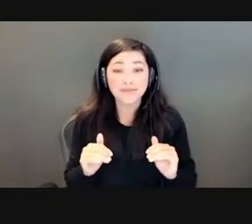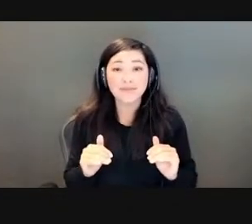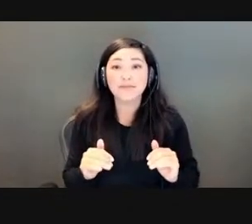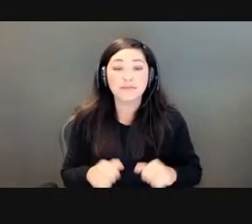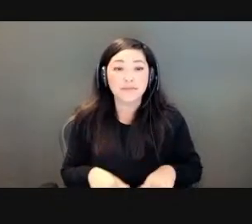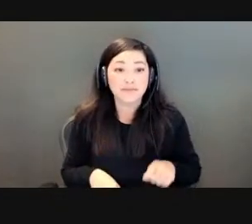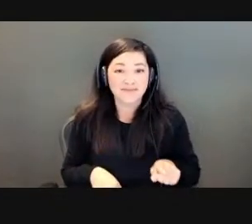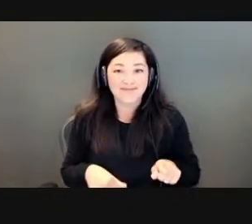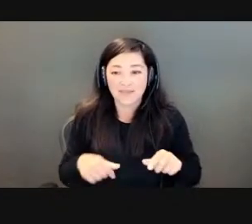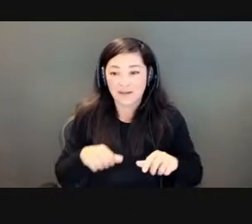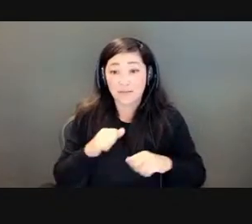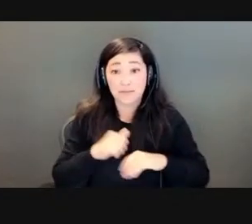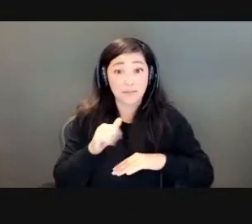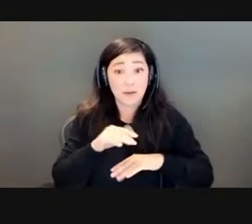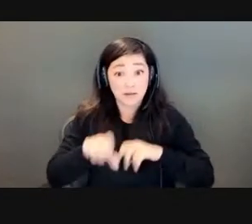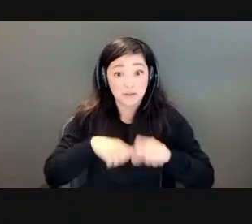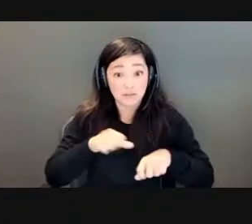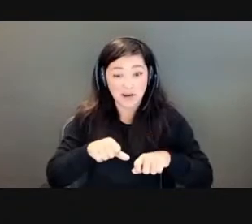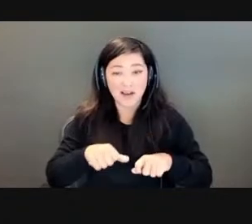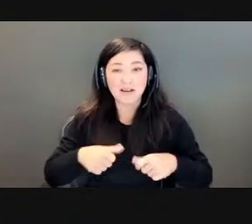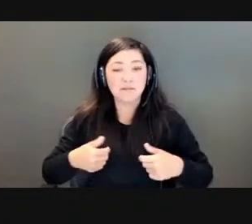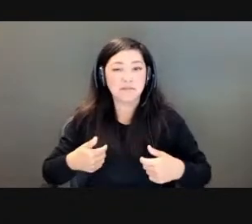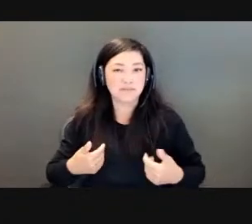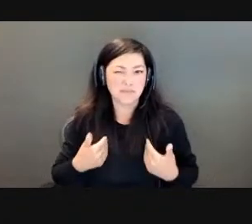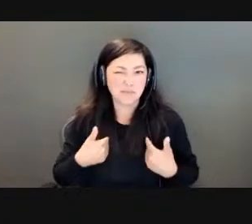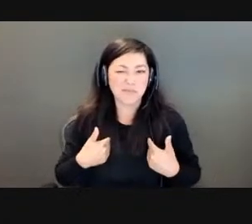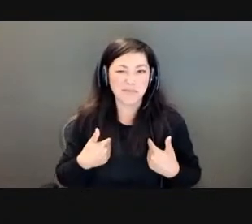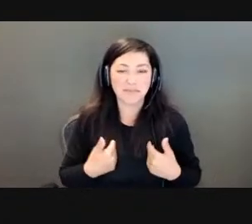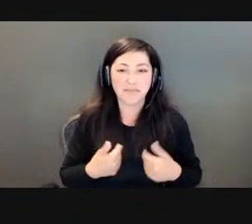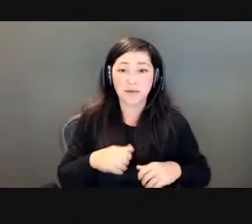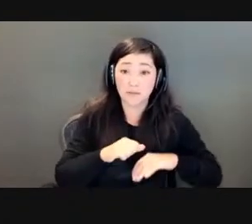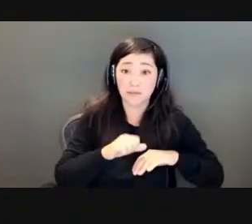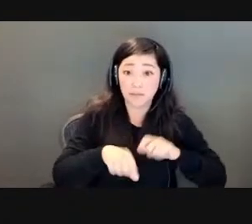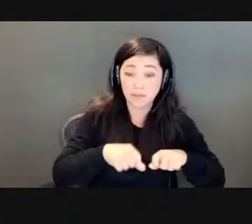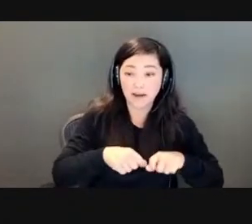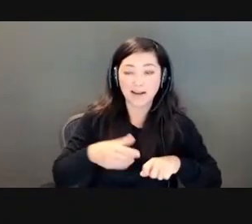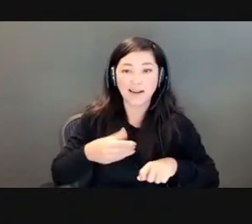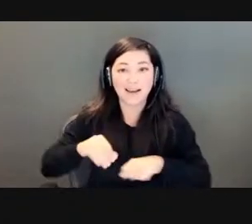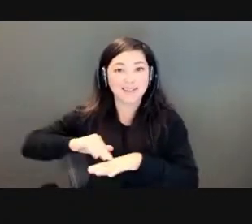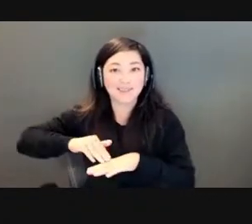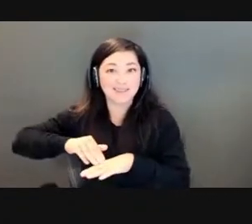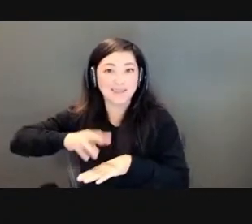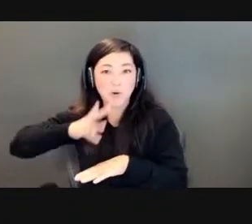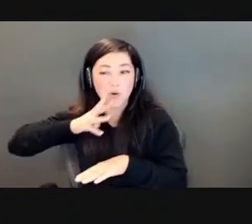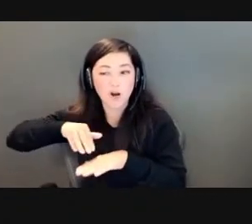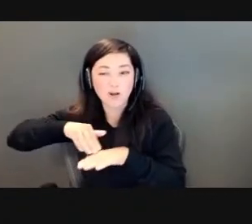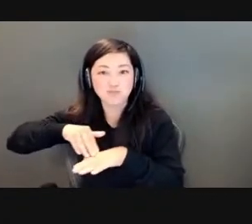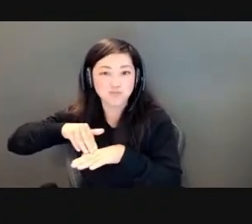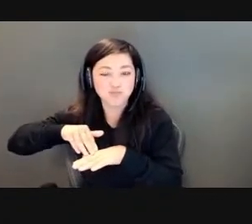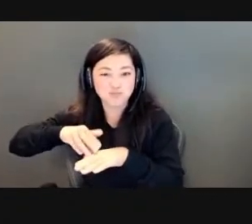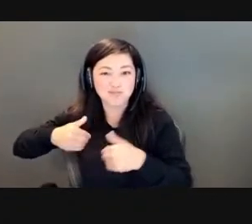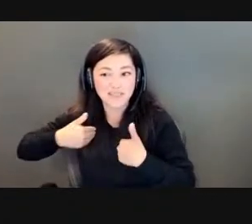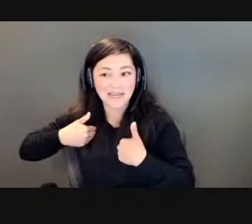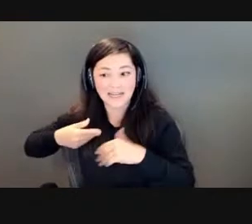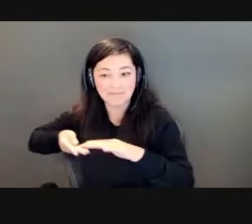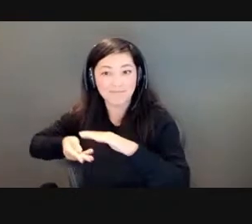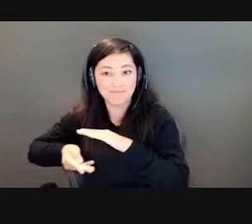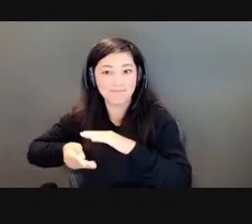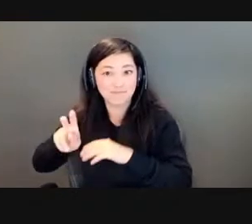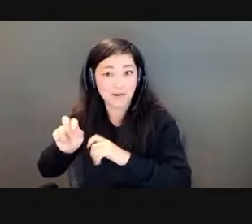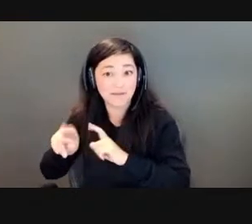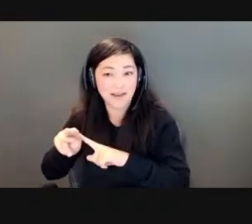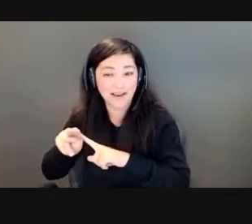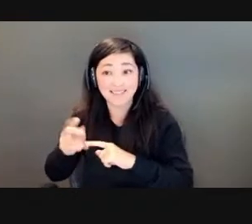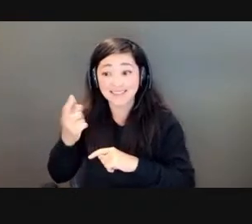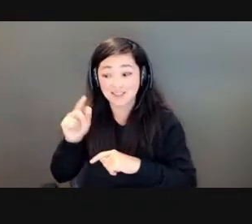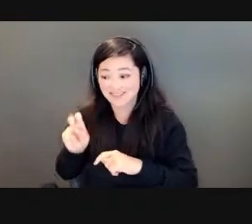actually my mountain bike. So I travel with a surfboard and a mountain bike in my van, and the entire van was designed around